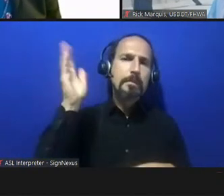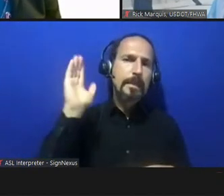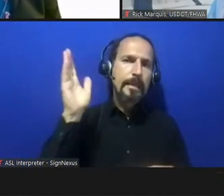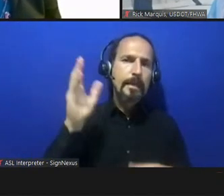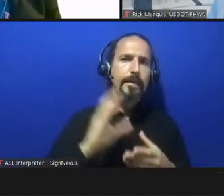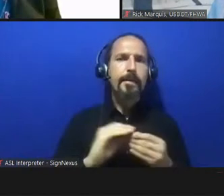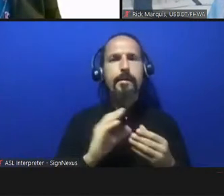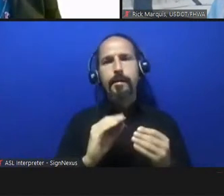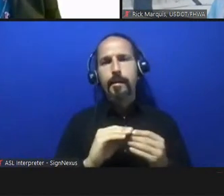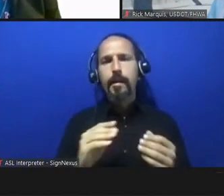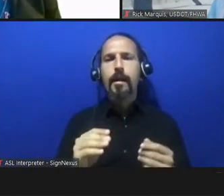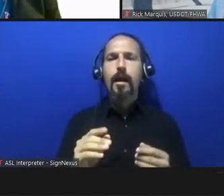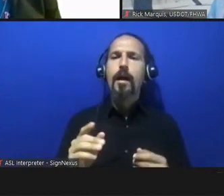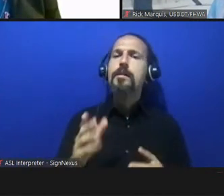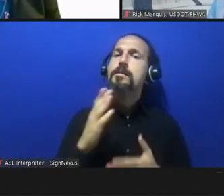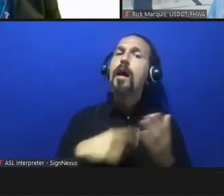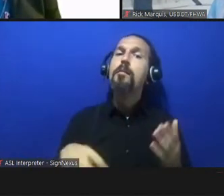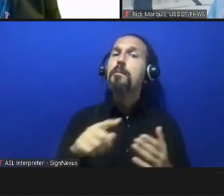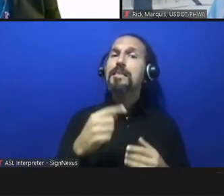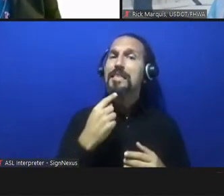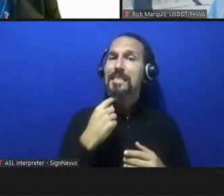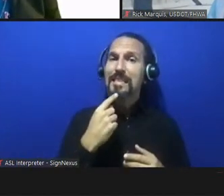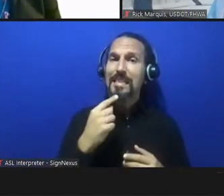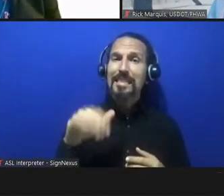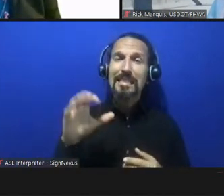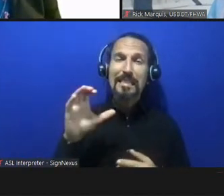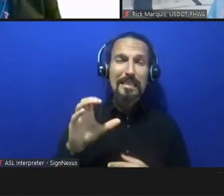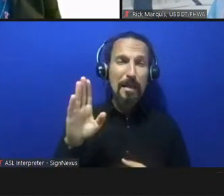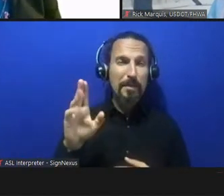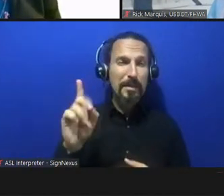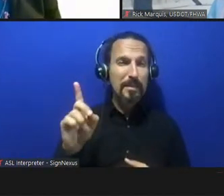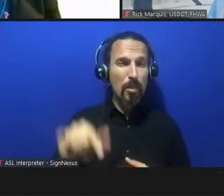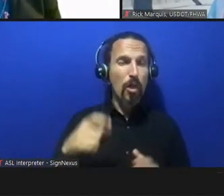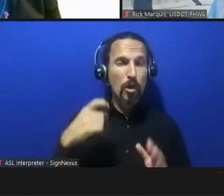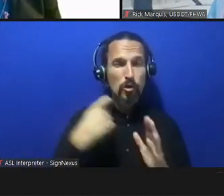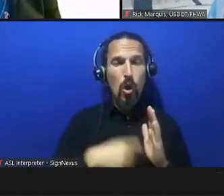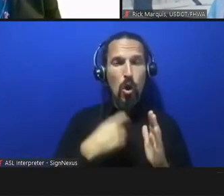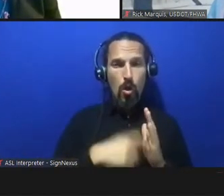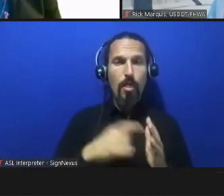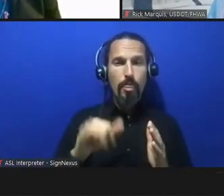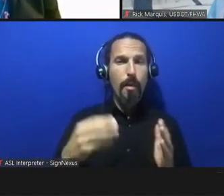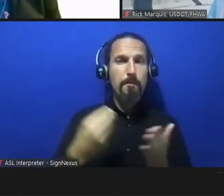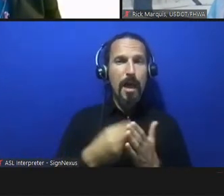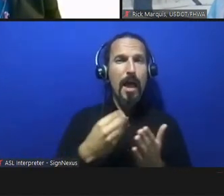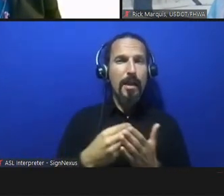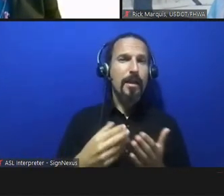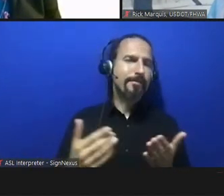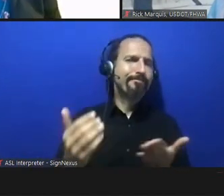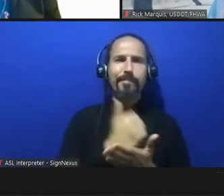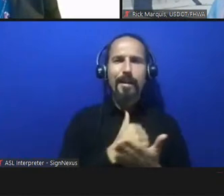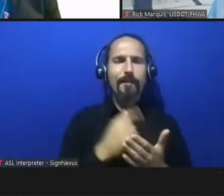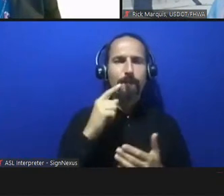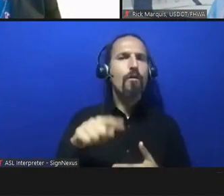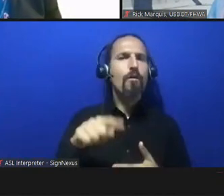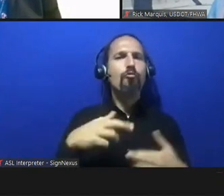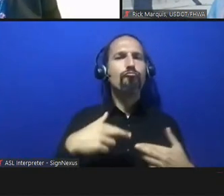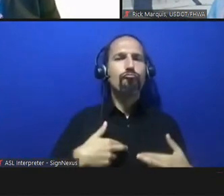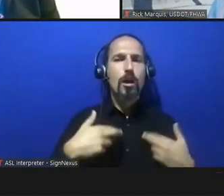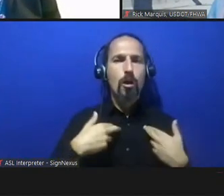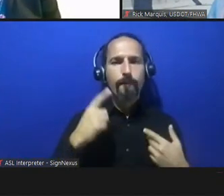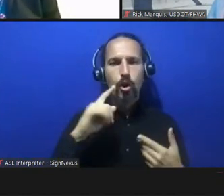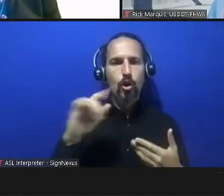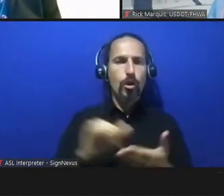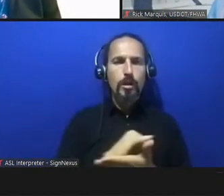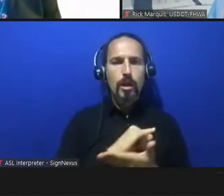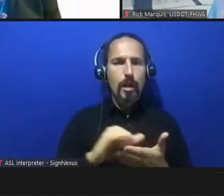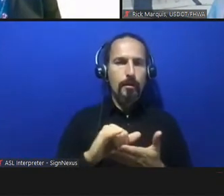uh some folks say that cbd tolling is strictly a money grab affecting the residents of the new york